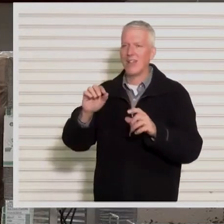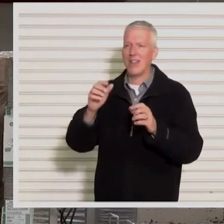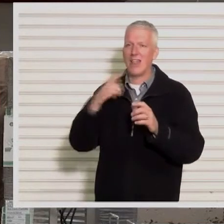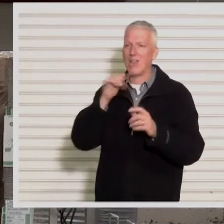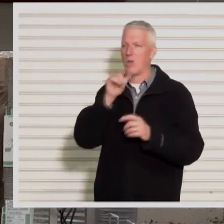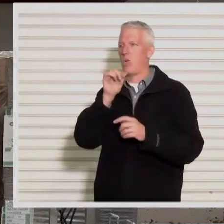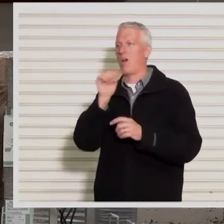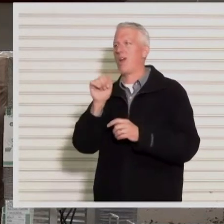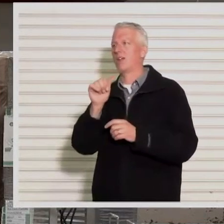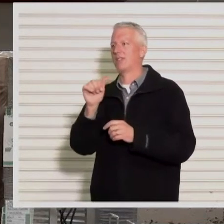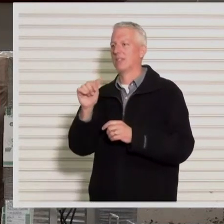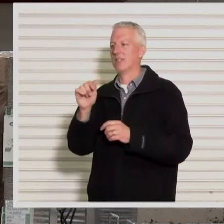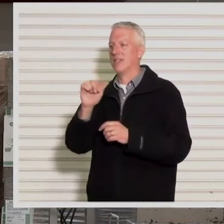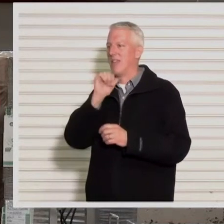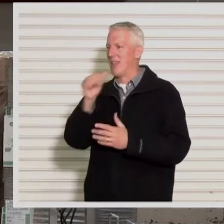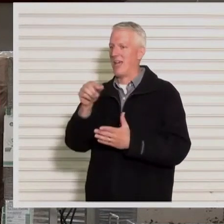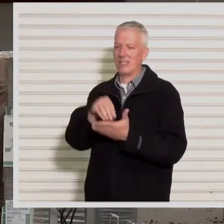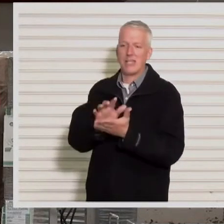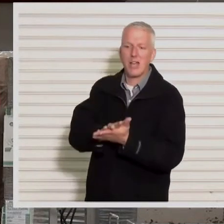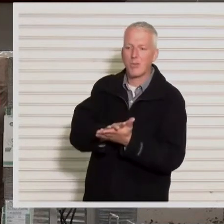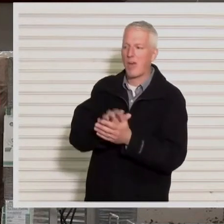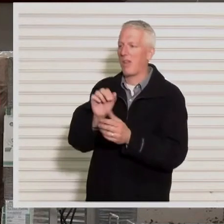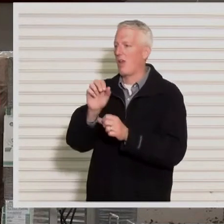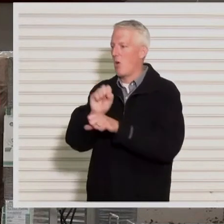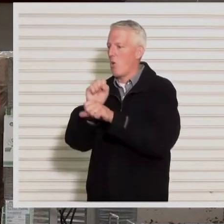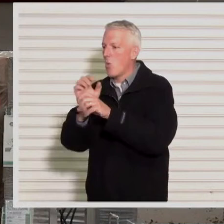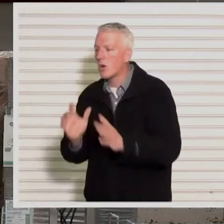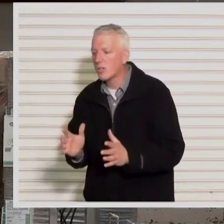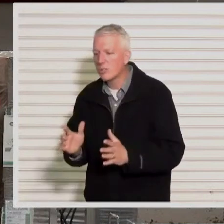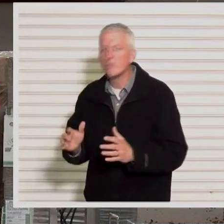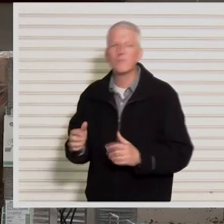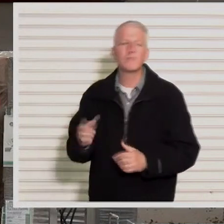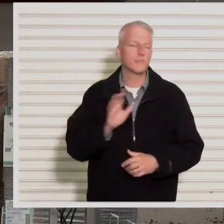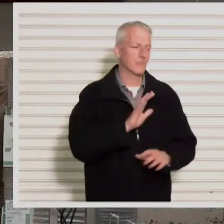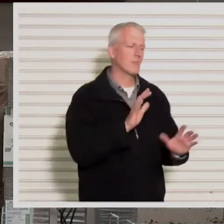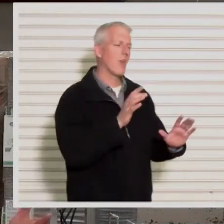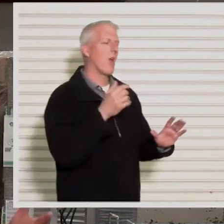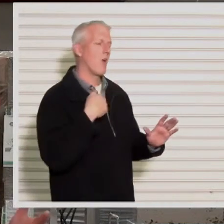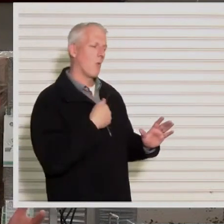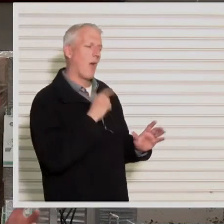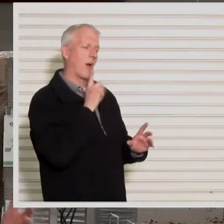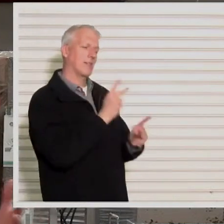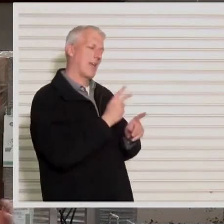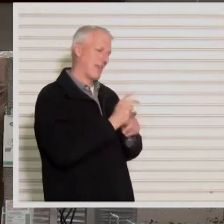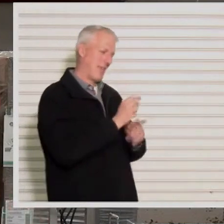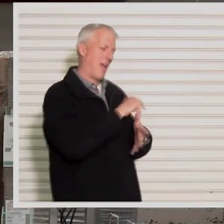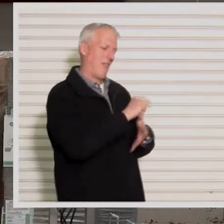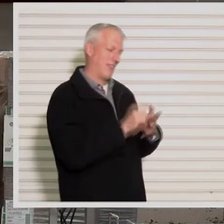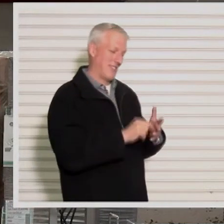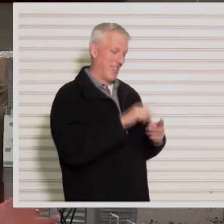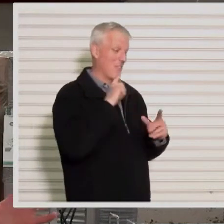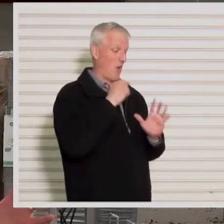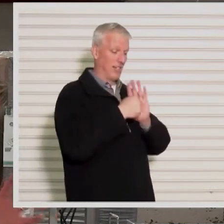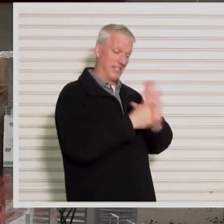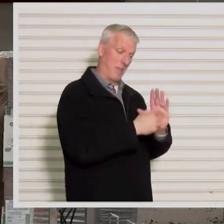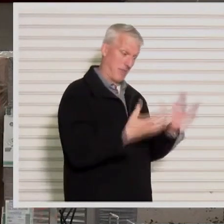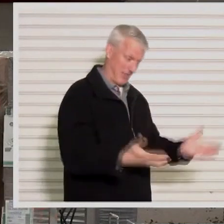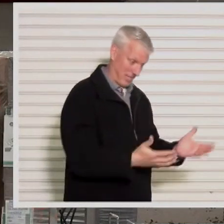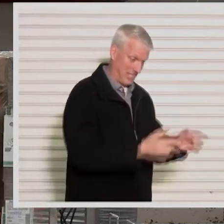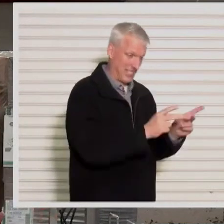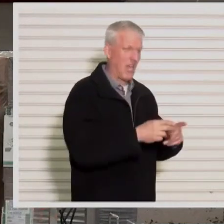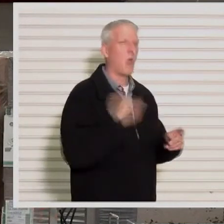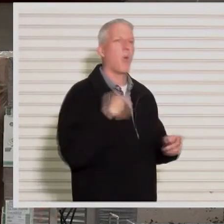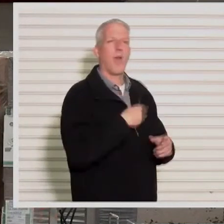documentation? Are they disqualified? No, we are taking care, this is a perfect example, this site, that we're taking care of